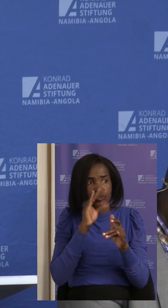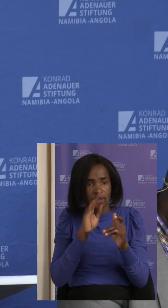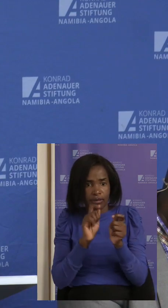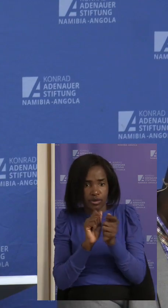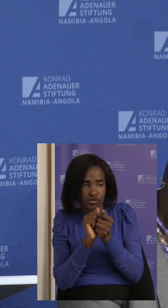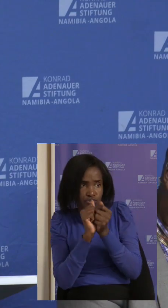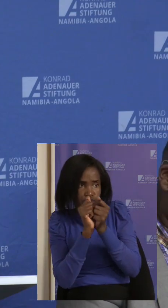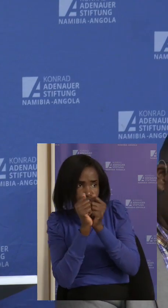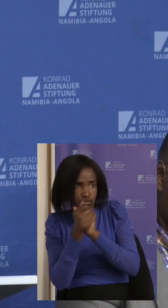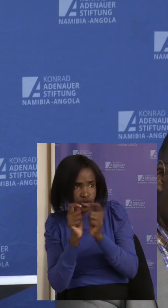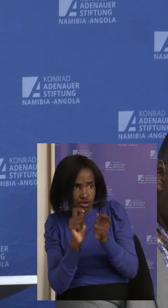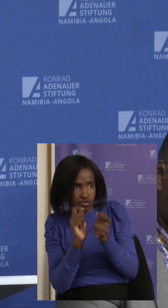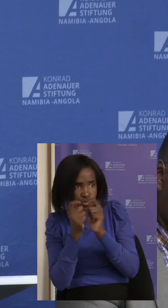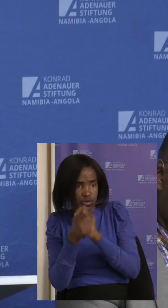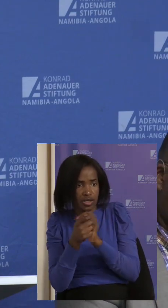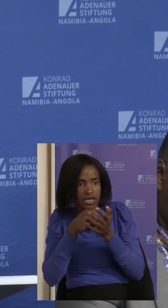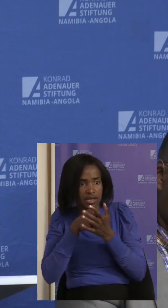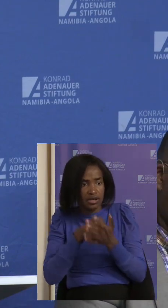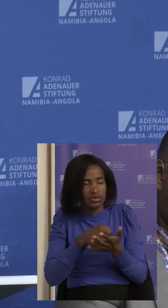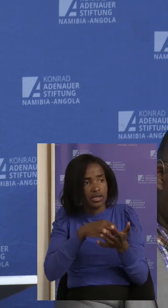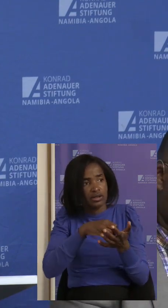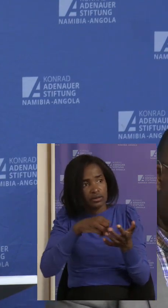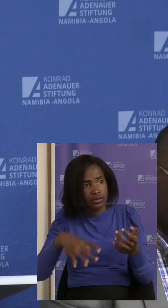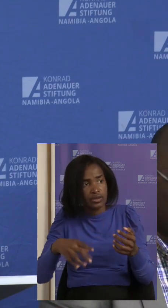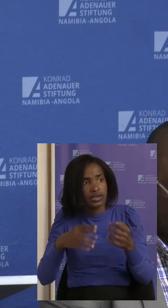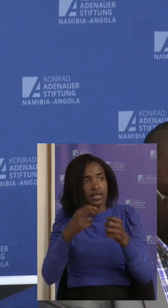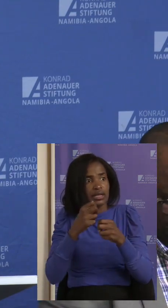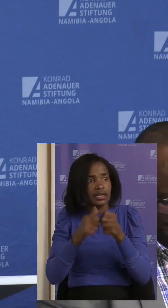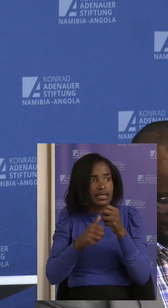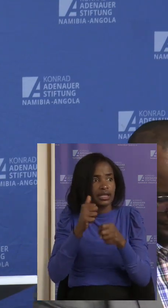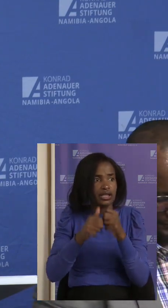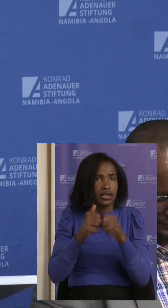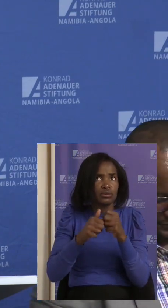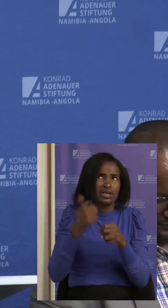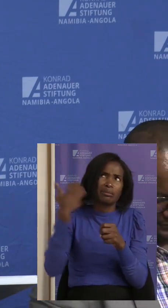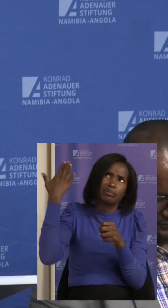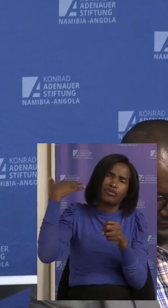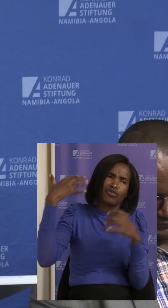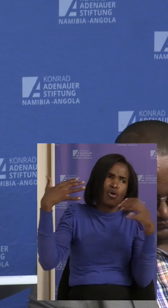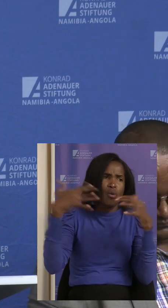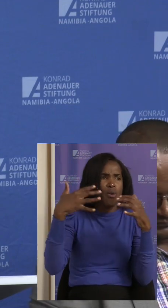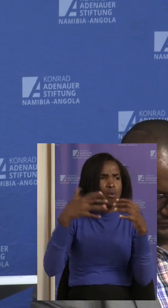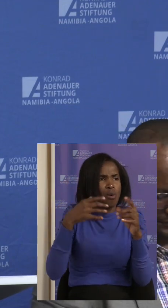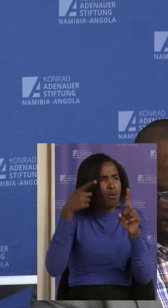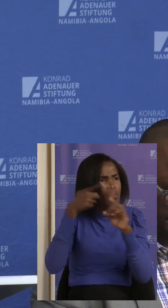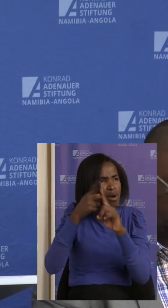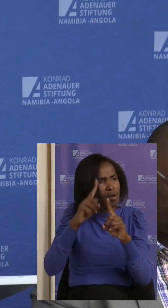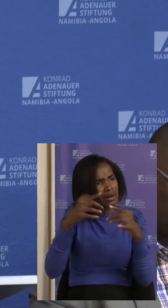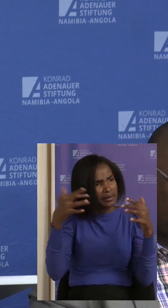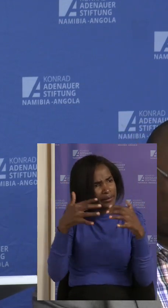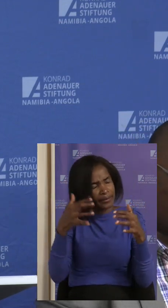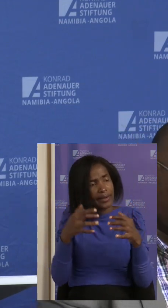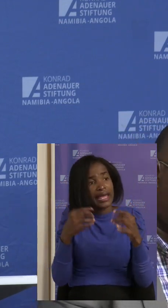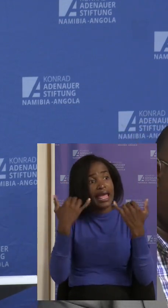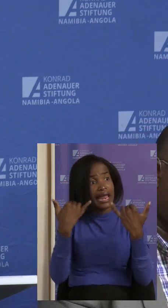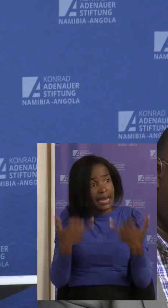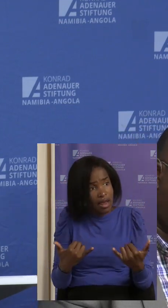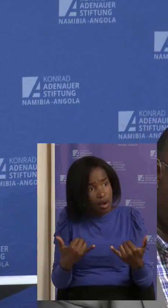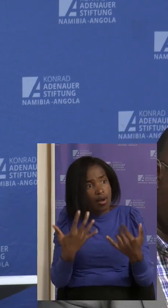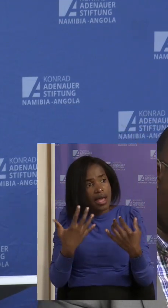transformation in trying to address some of the issues that they were fighting against during the liberation struggle. And now we have